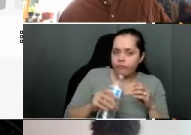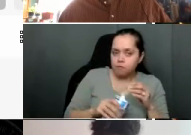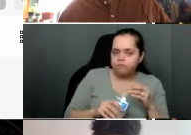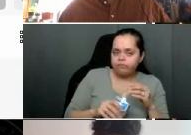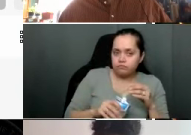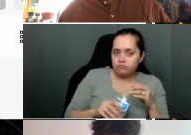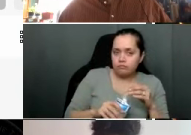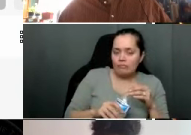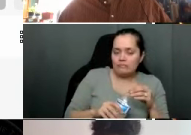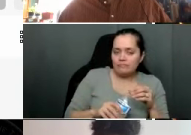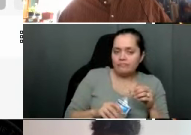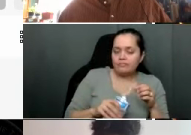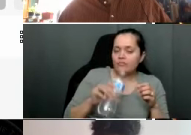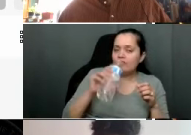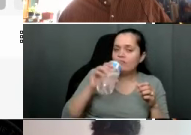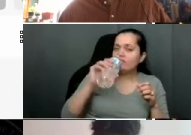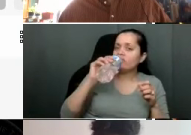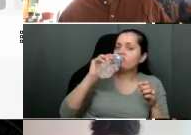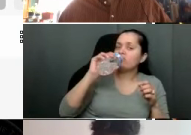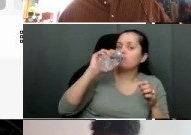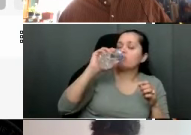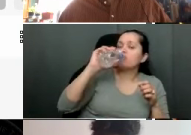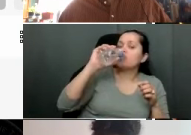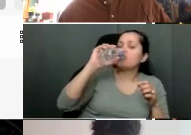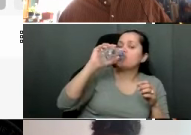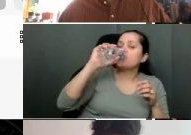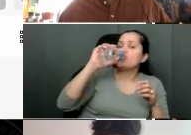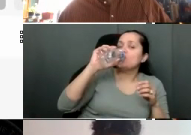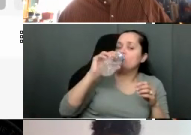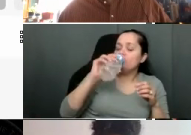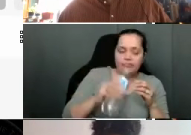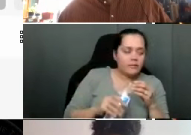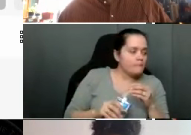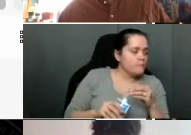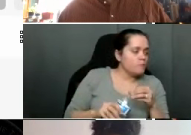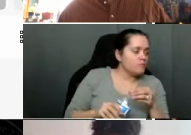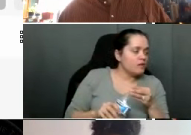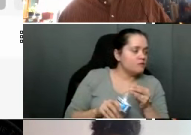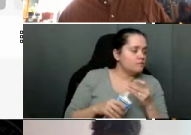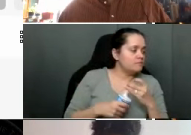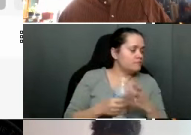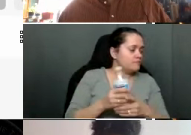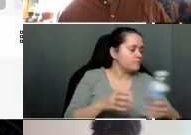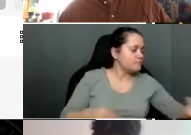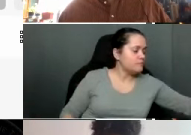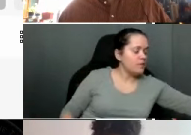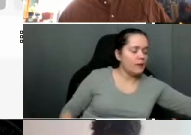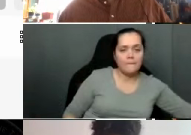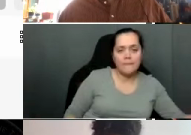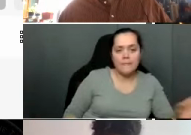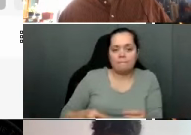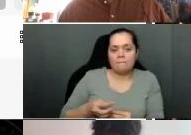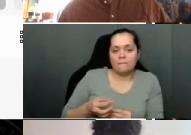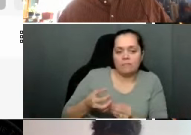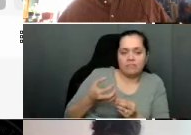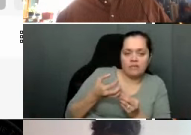far corners of the earth. And you will witness horrors others cannot imagine. Horrors that make